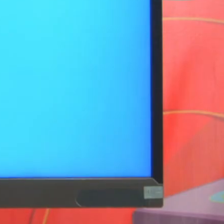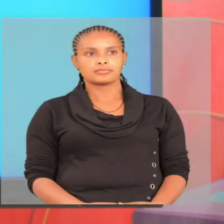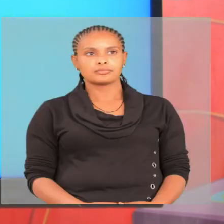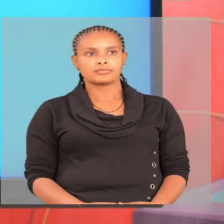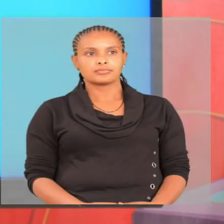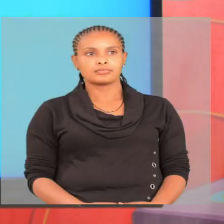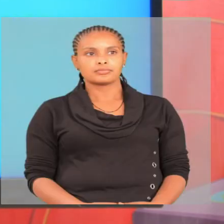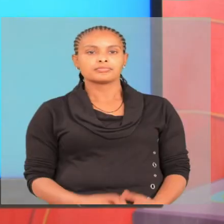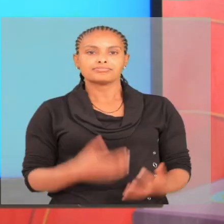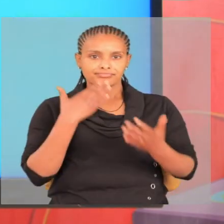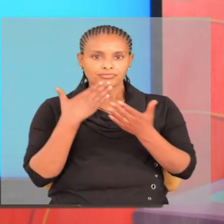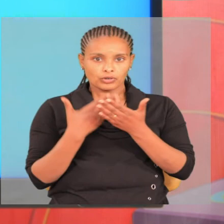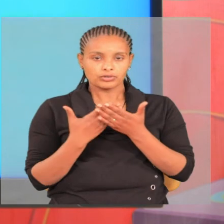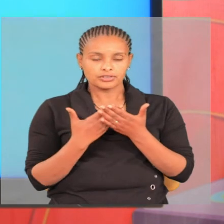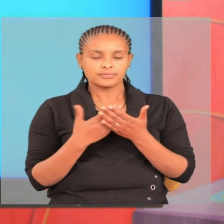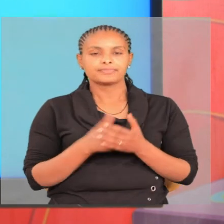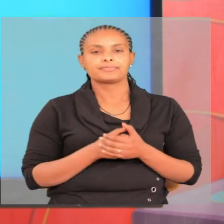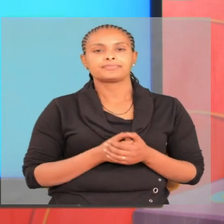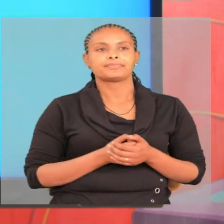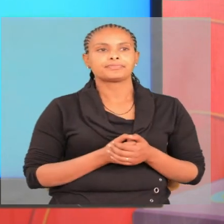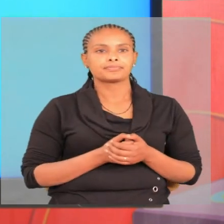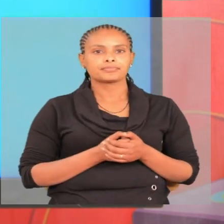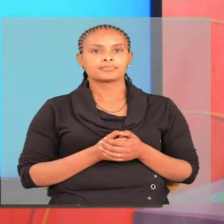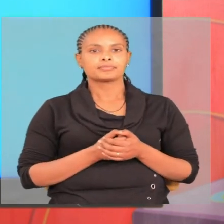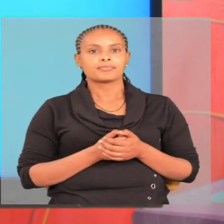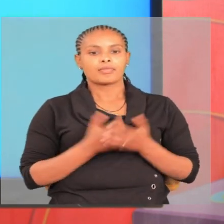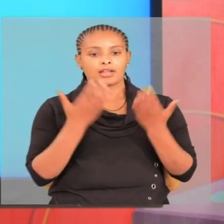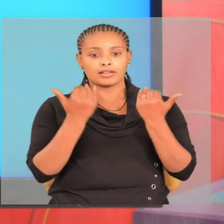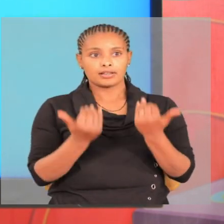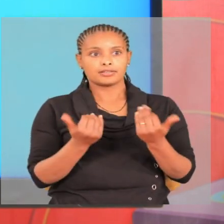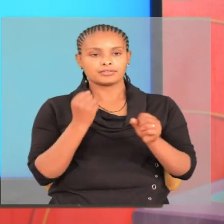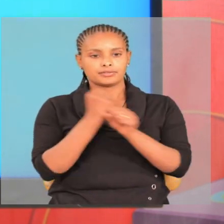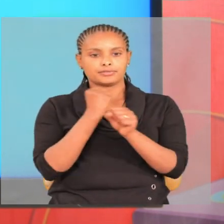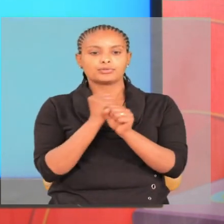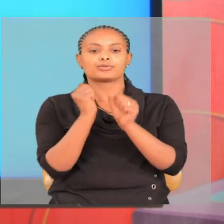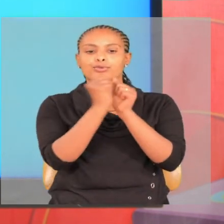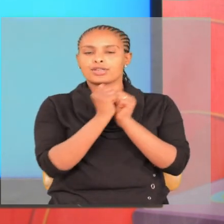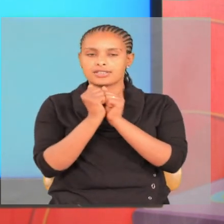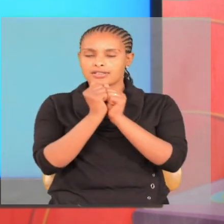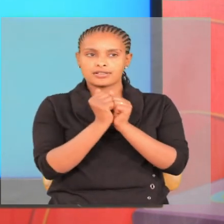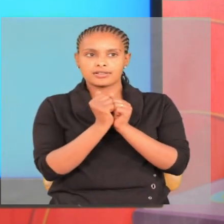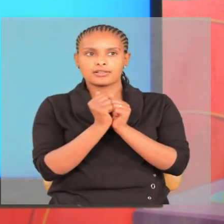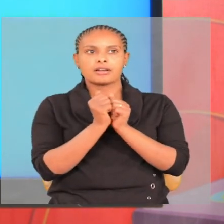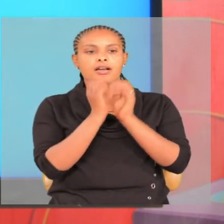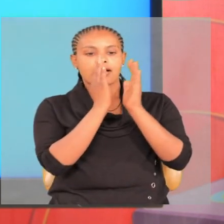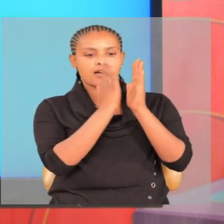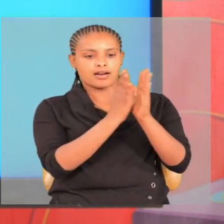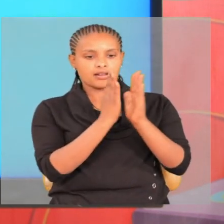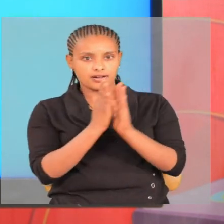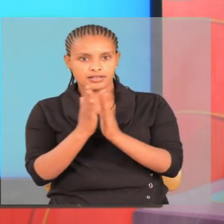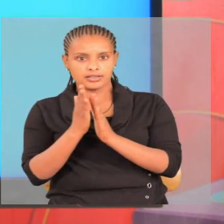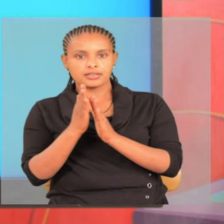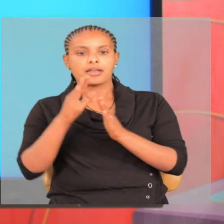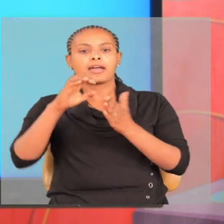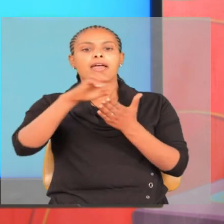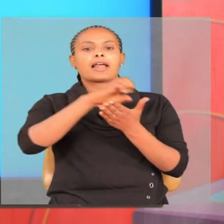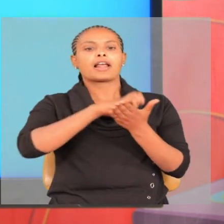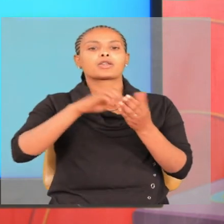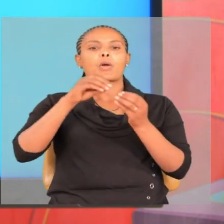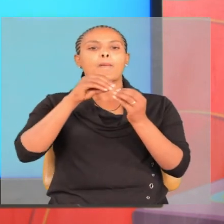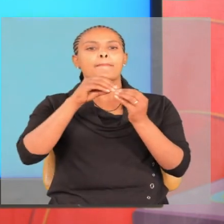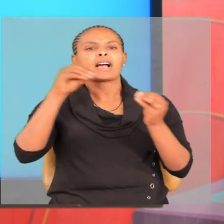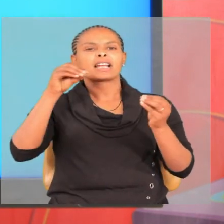Good. Let us do together arrange the electromagnetic